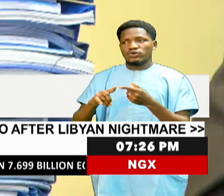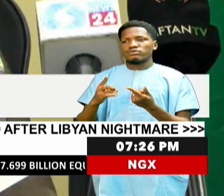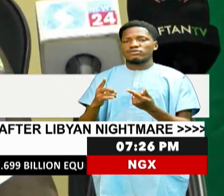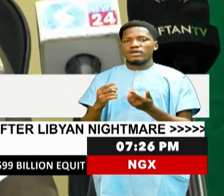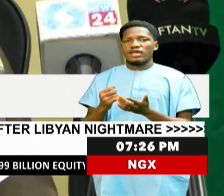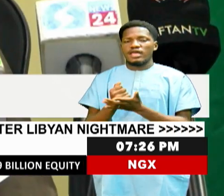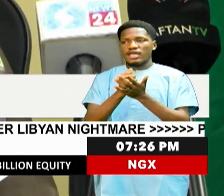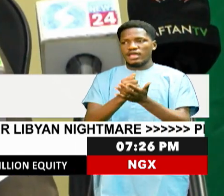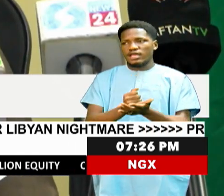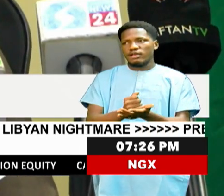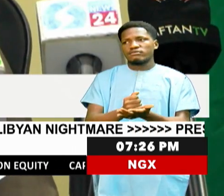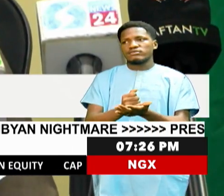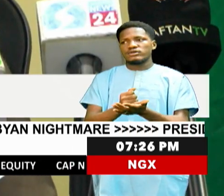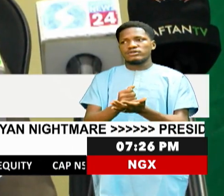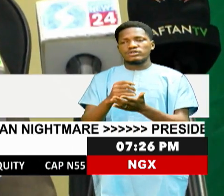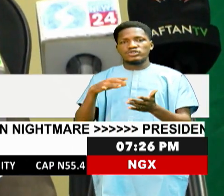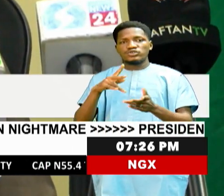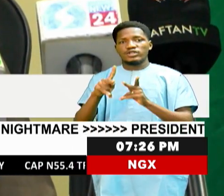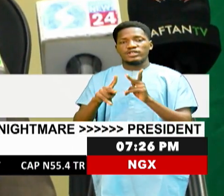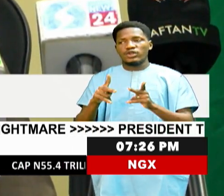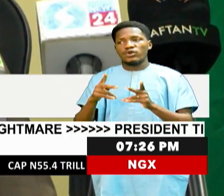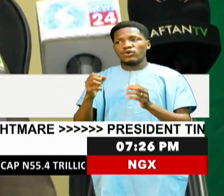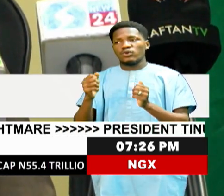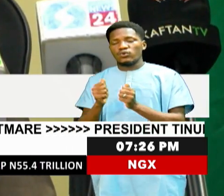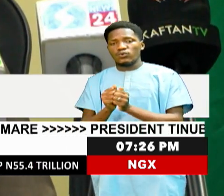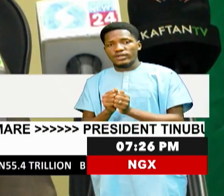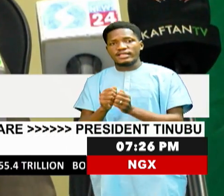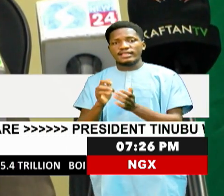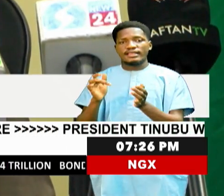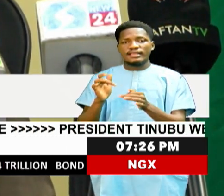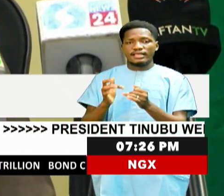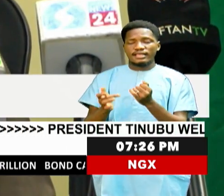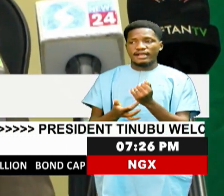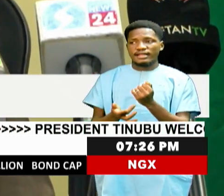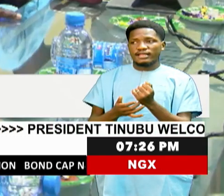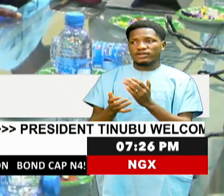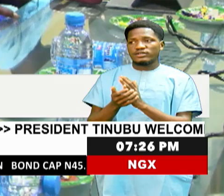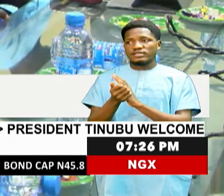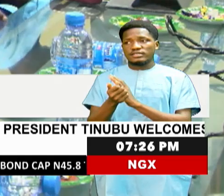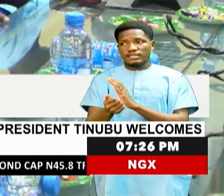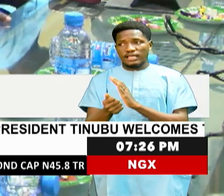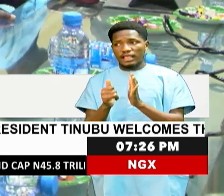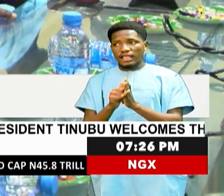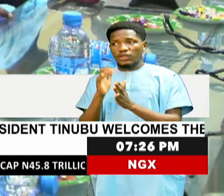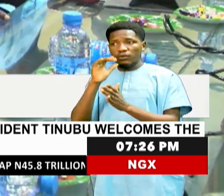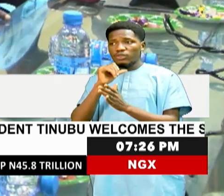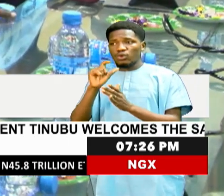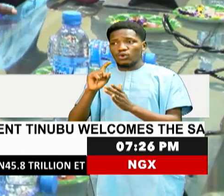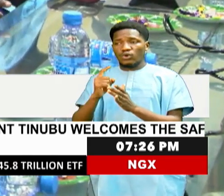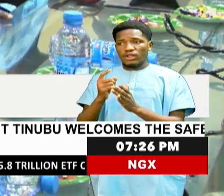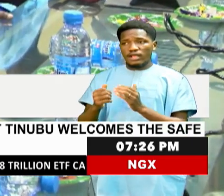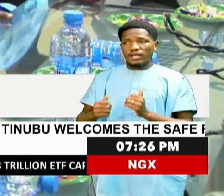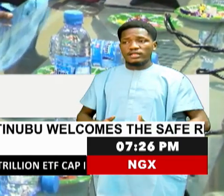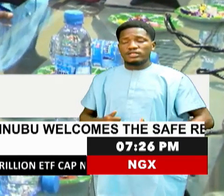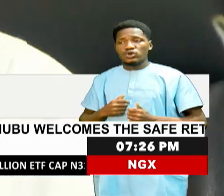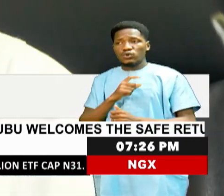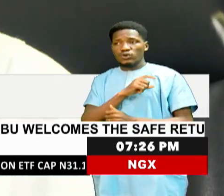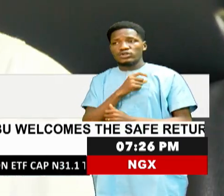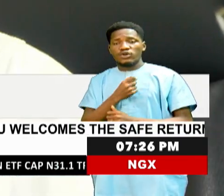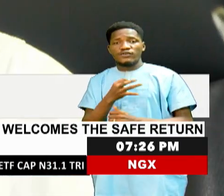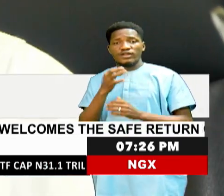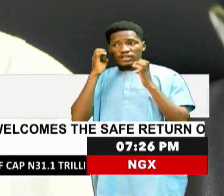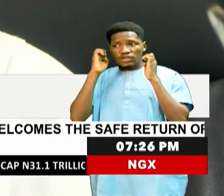essential national technical skills that will not only address the challenges of quality education, but tackles